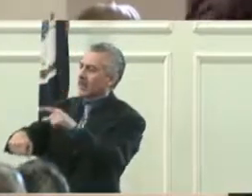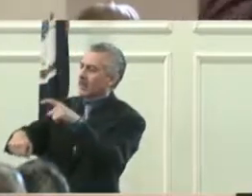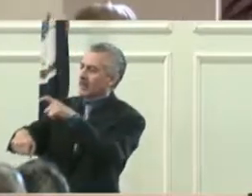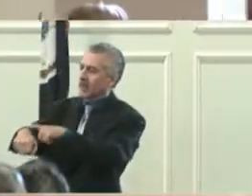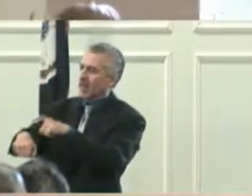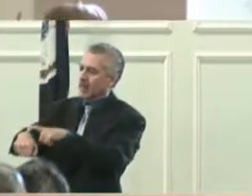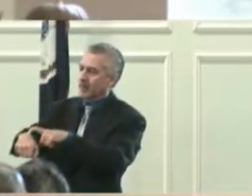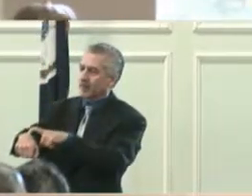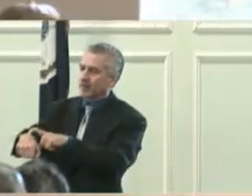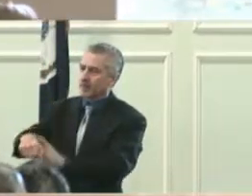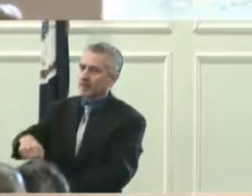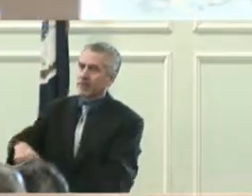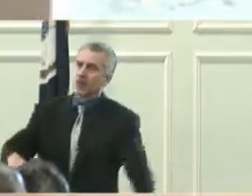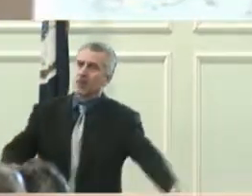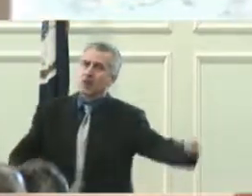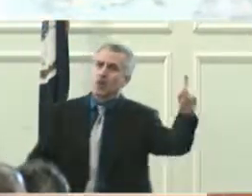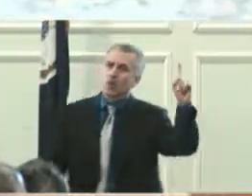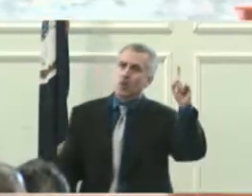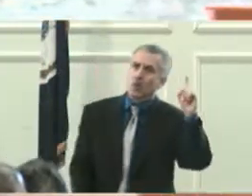to 1,260